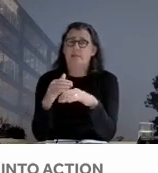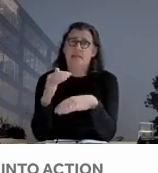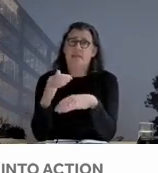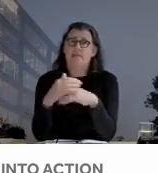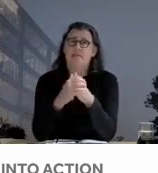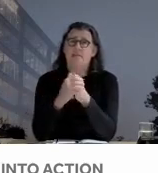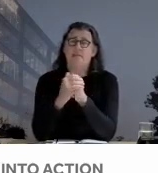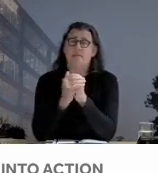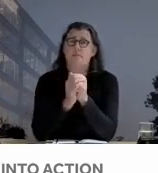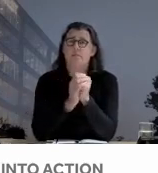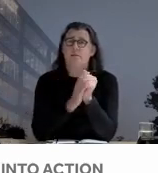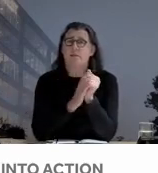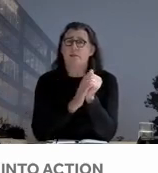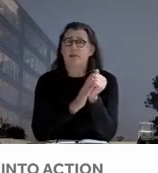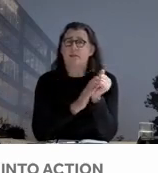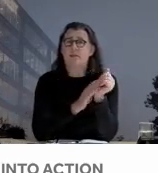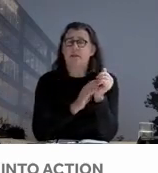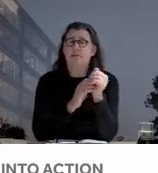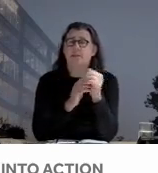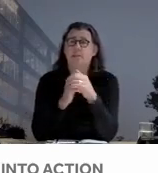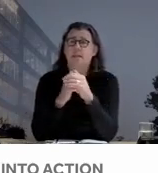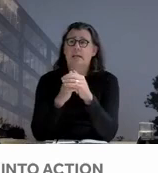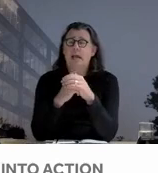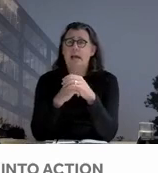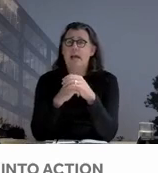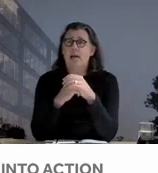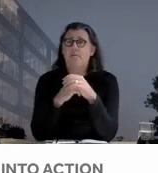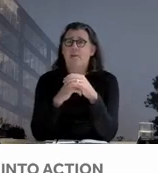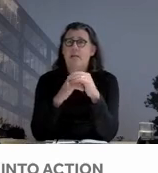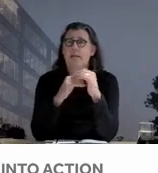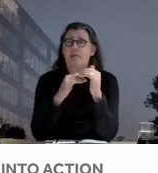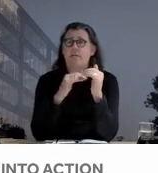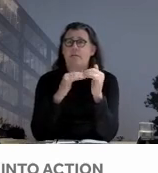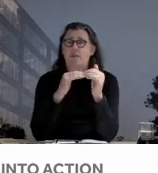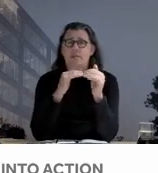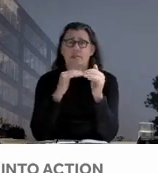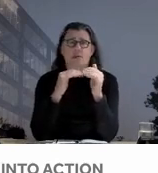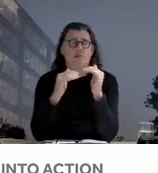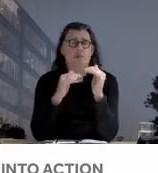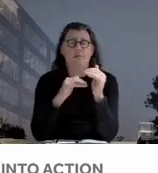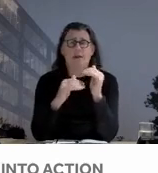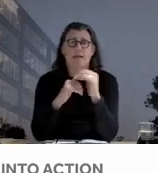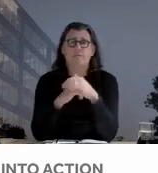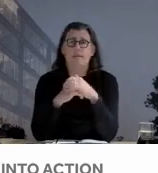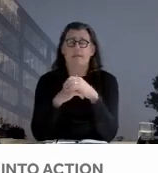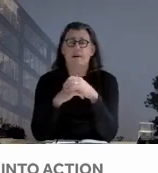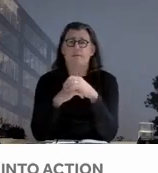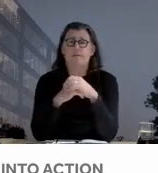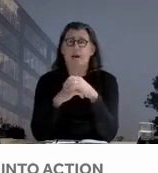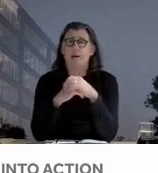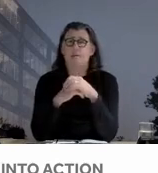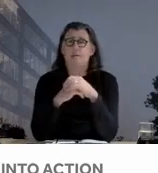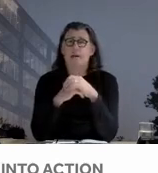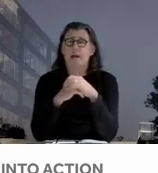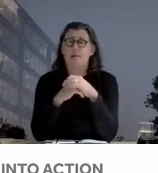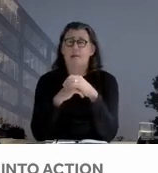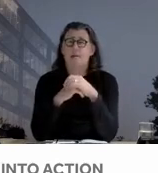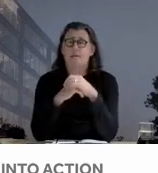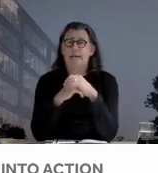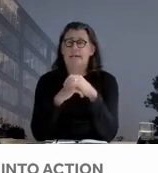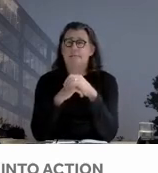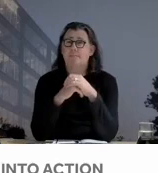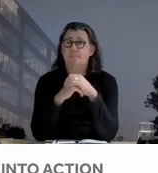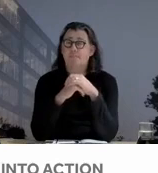case studies. The case studies are going to be the majority of the presentation. And really, they're going to focus in on a few different aspects of carbon and our